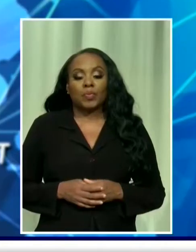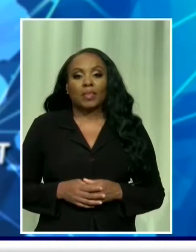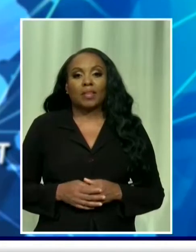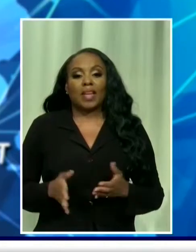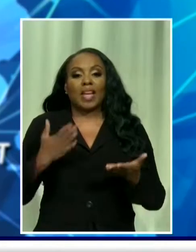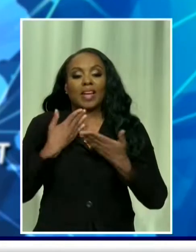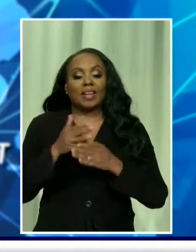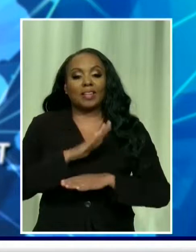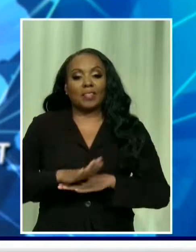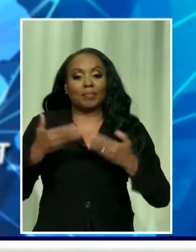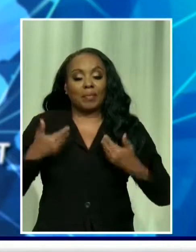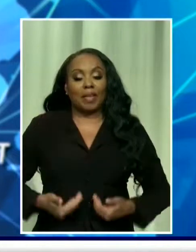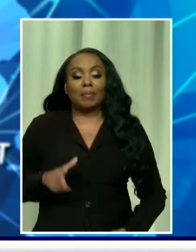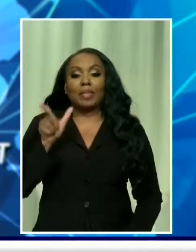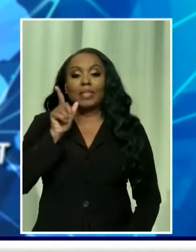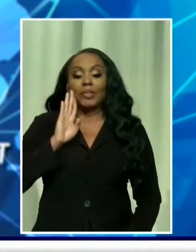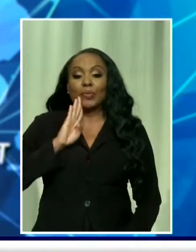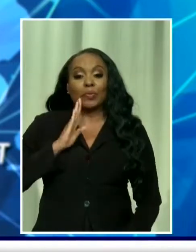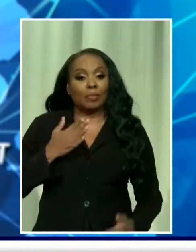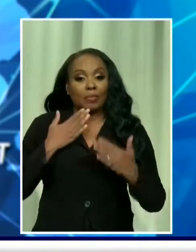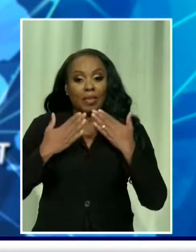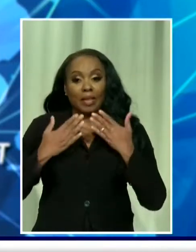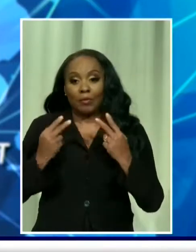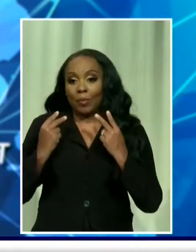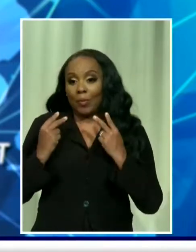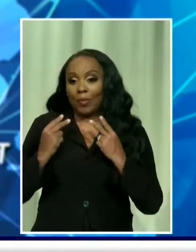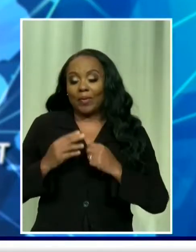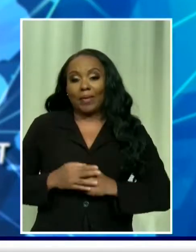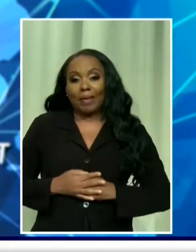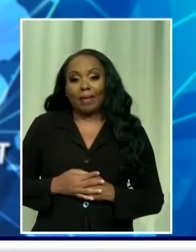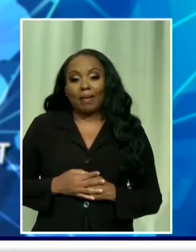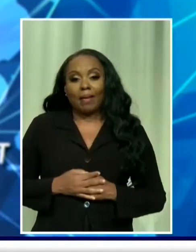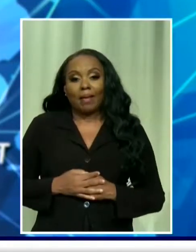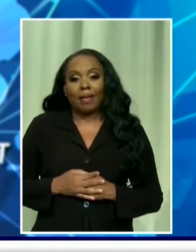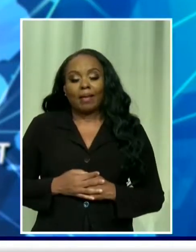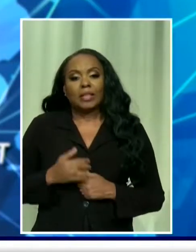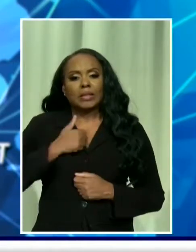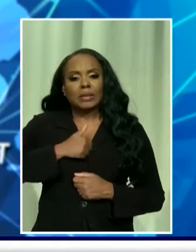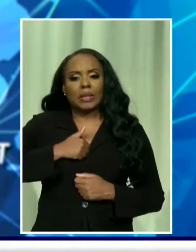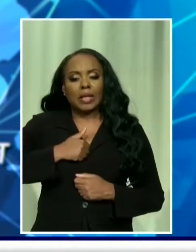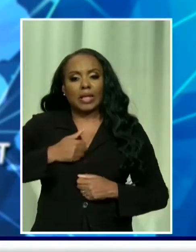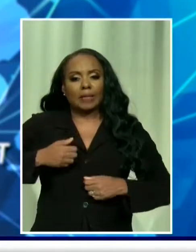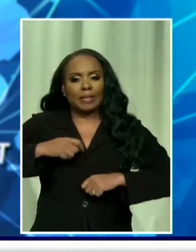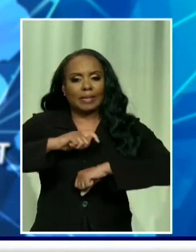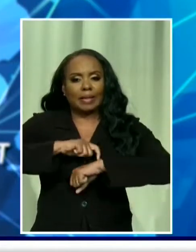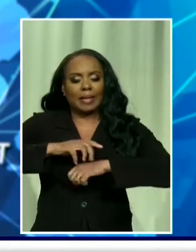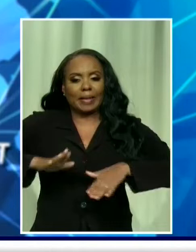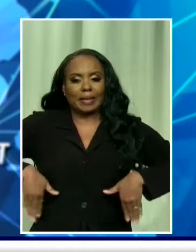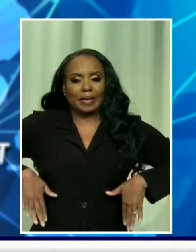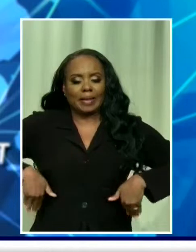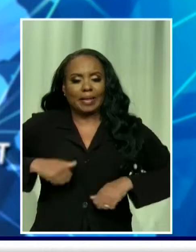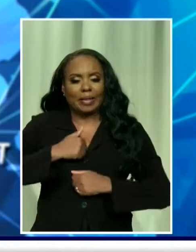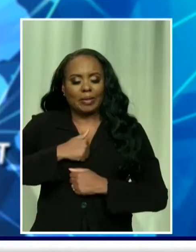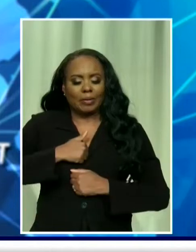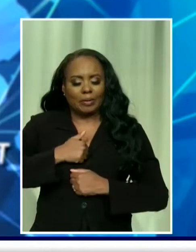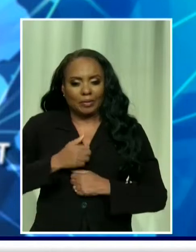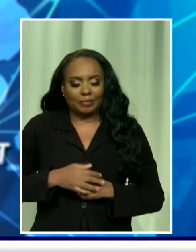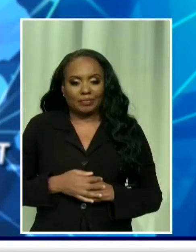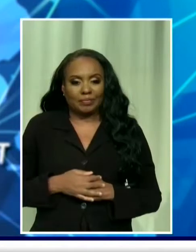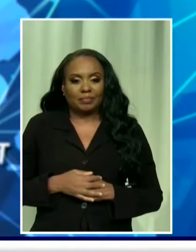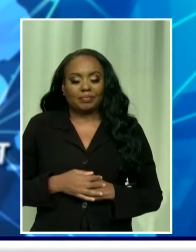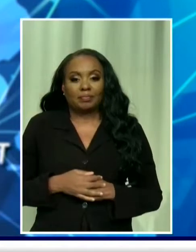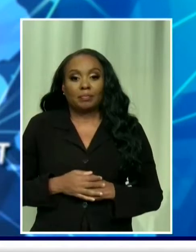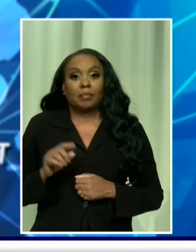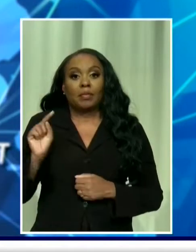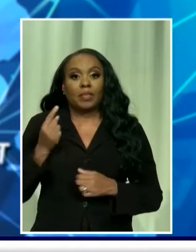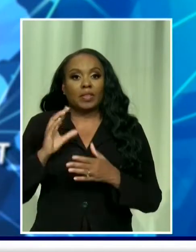A very good evening to you. I'm Lisa Broom. Thank you very much for tuning in, and we do apologize for tonight's late start. In